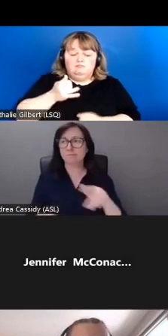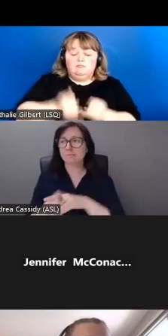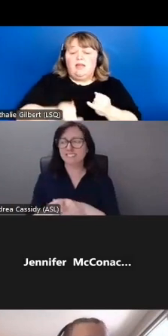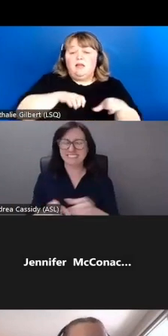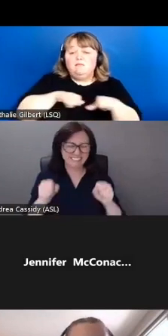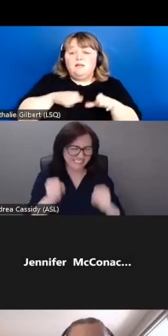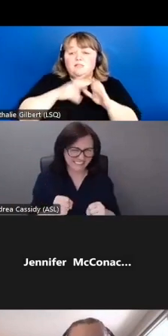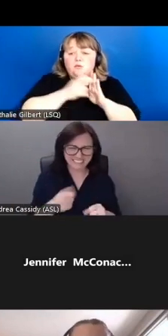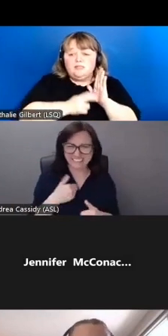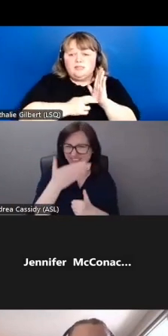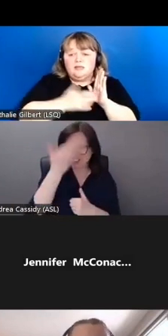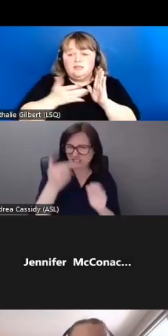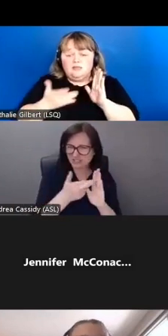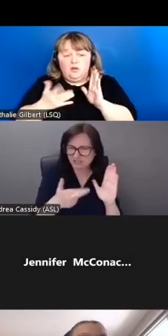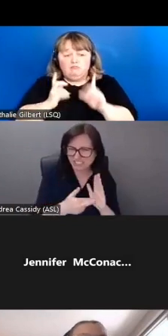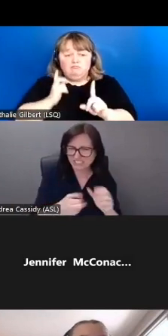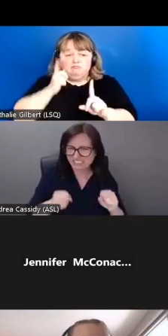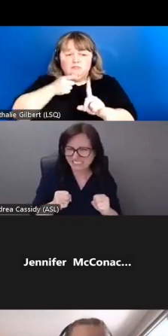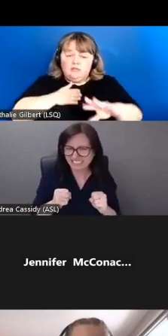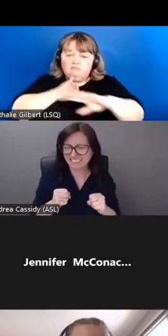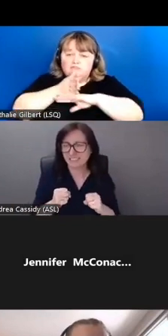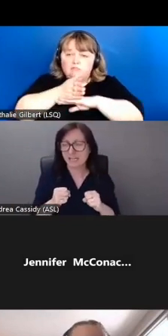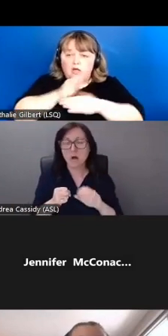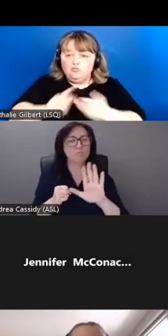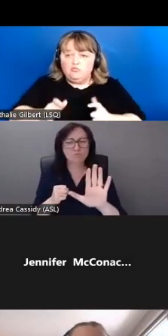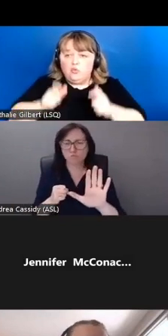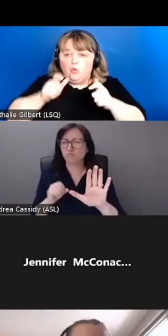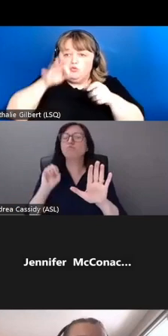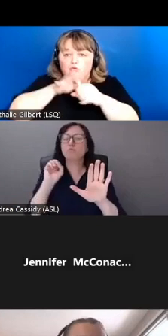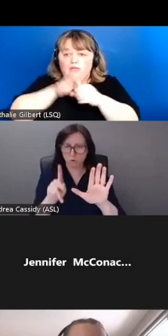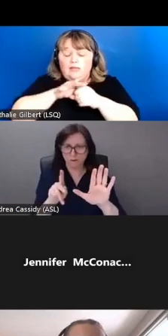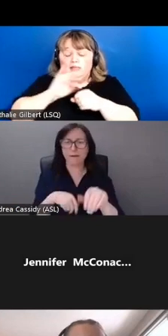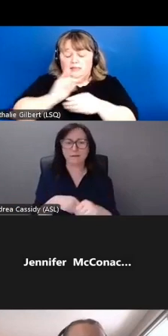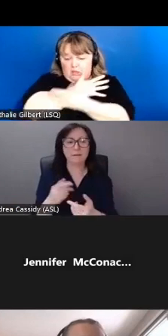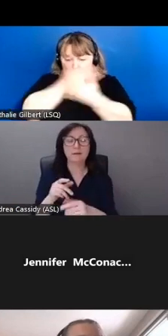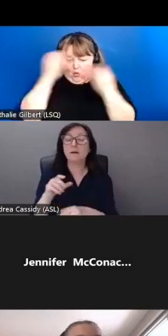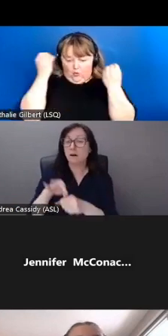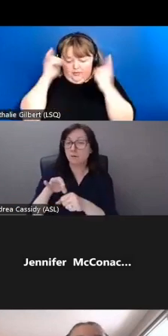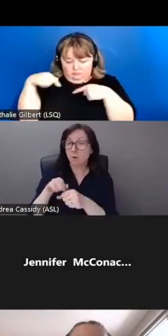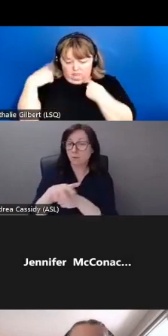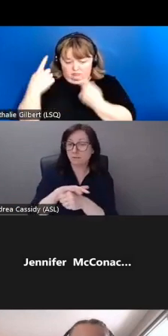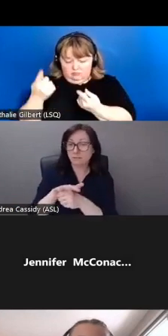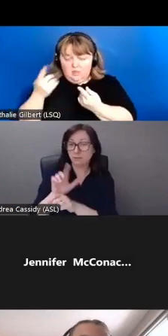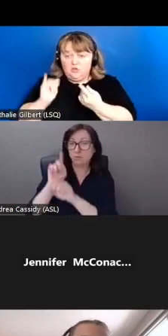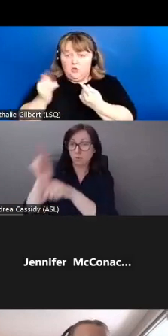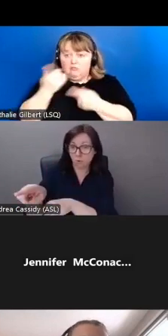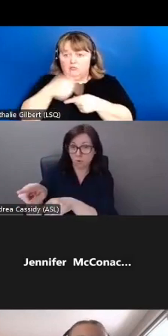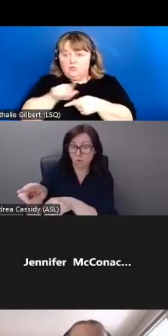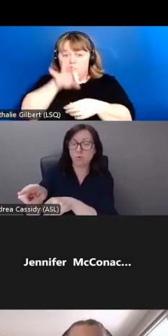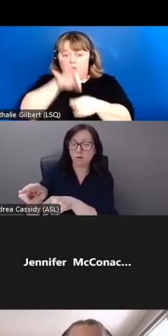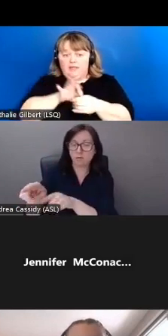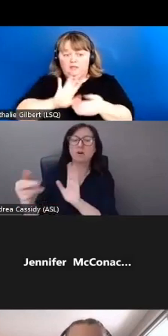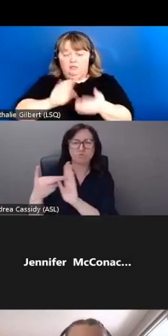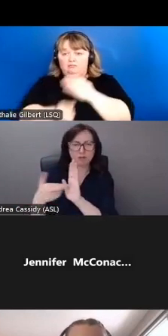I forgot to register in advance, that's okay. You can go to your polling station and register to vote